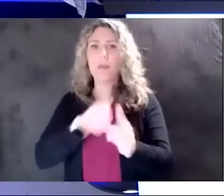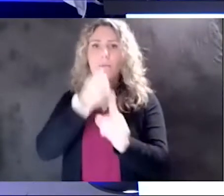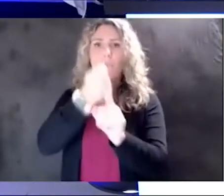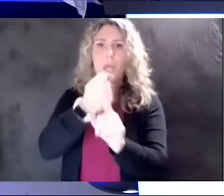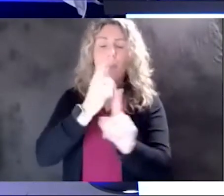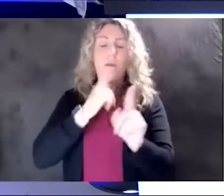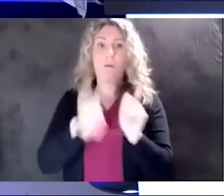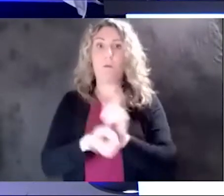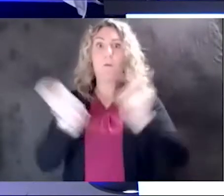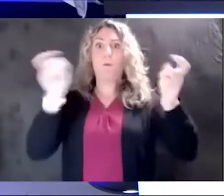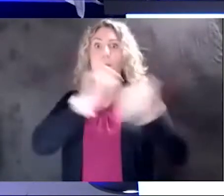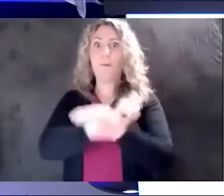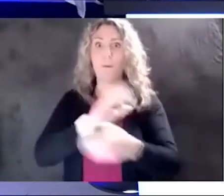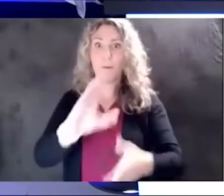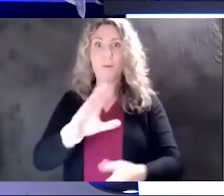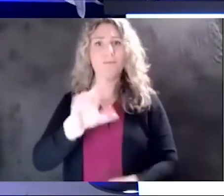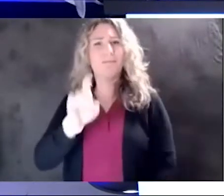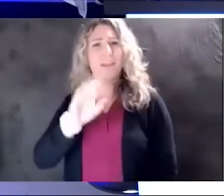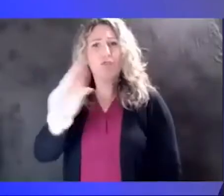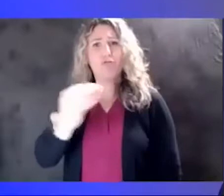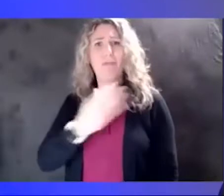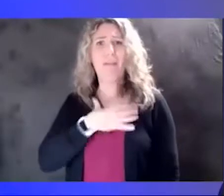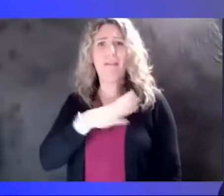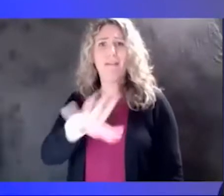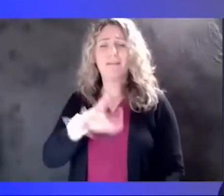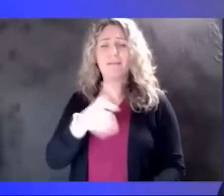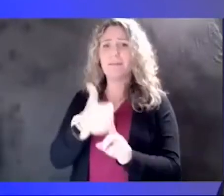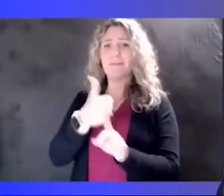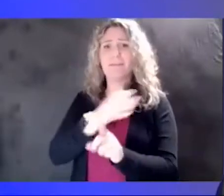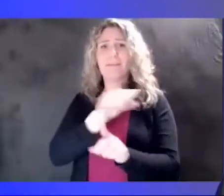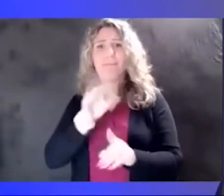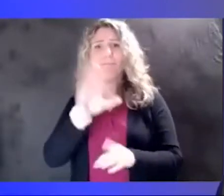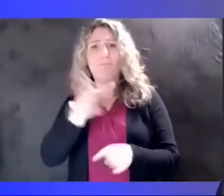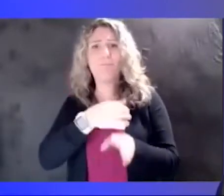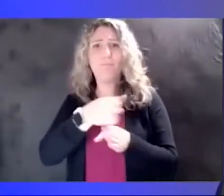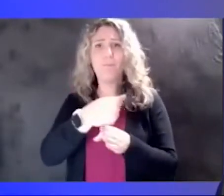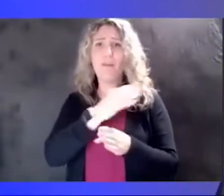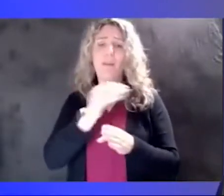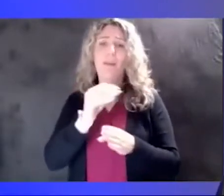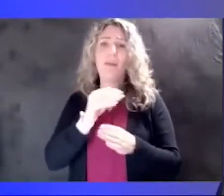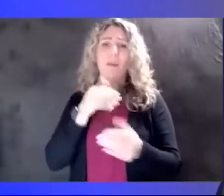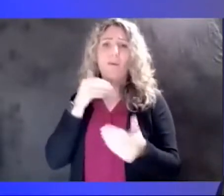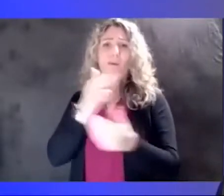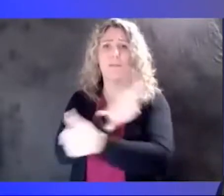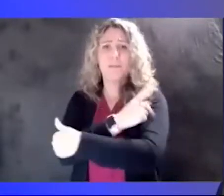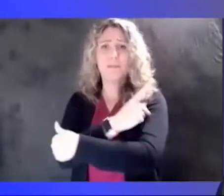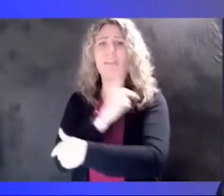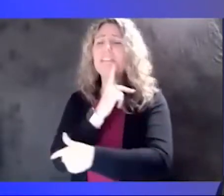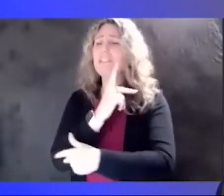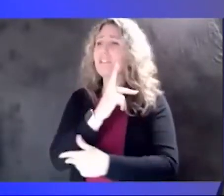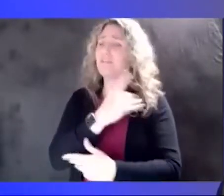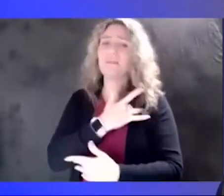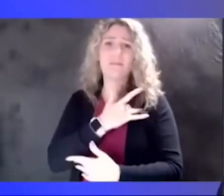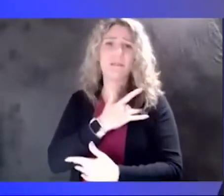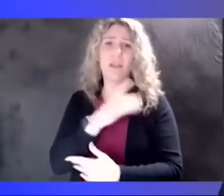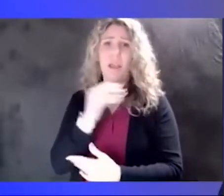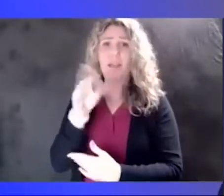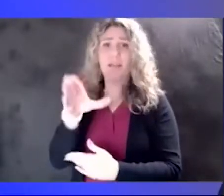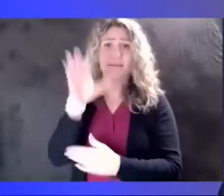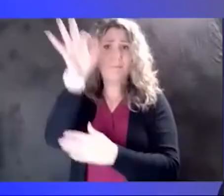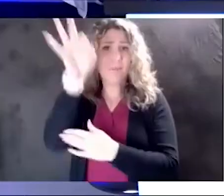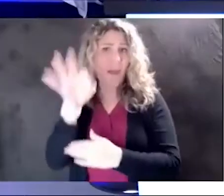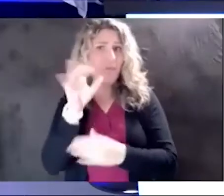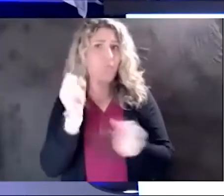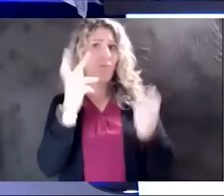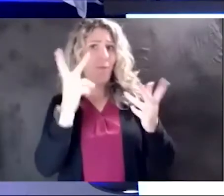we've been saying lately. Absolutely. And in his field, and being so close to patients, and well, he's a pastor, so he's got a lot of people relying on